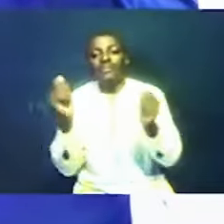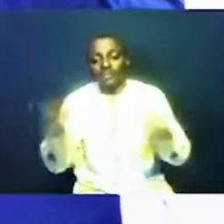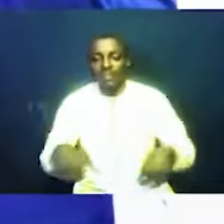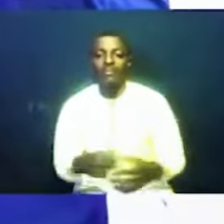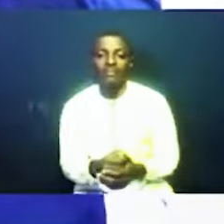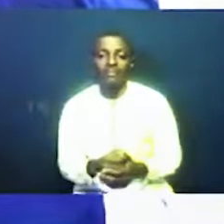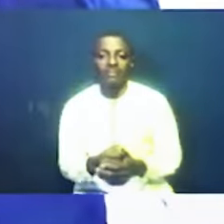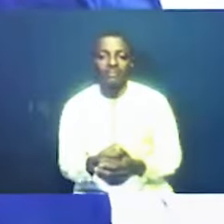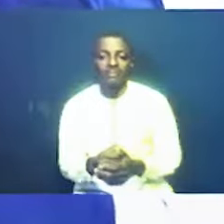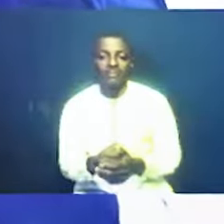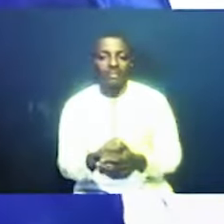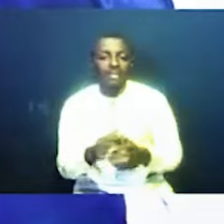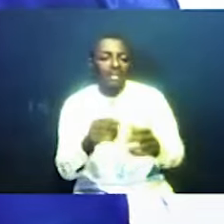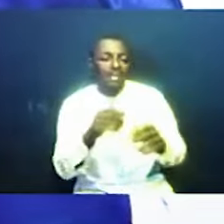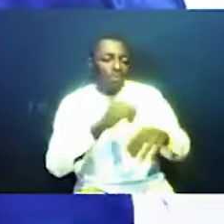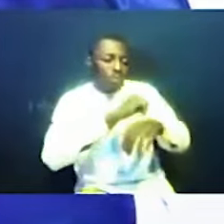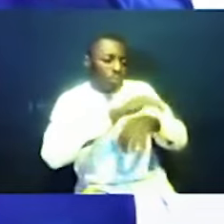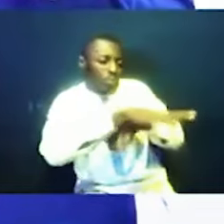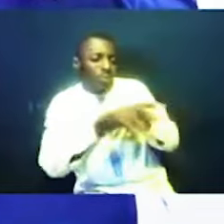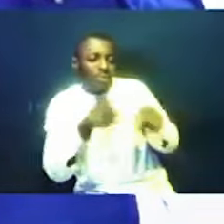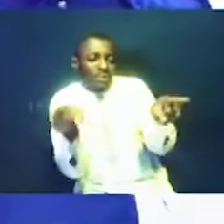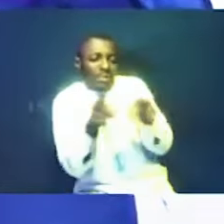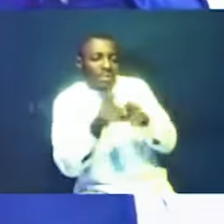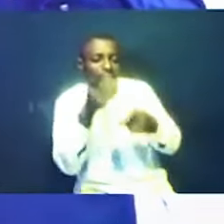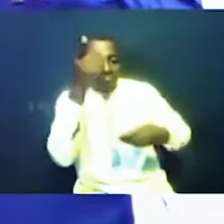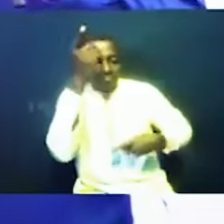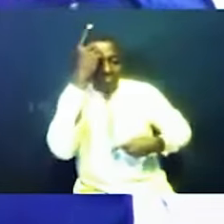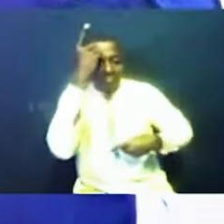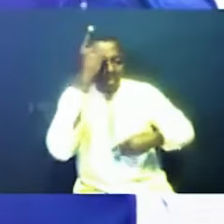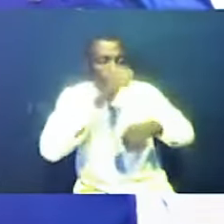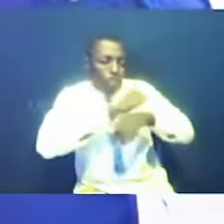Just as disease is more infectious than health.